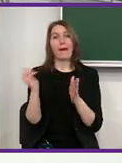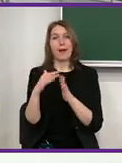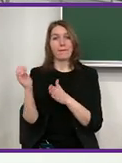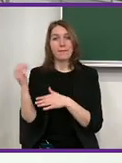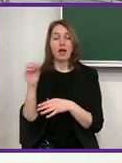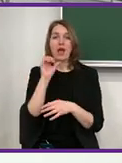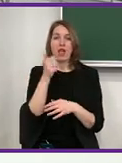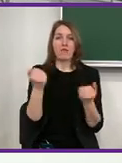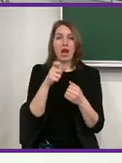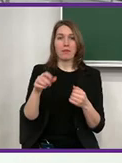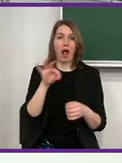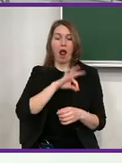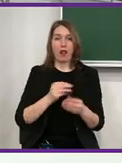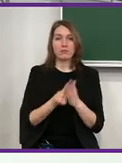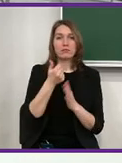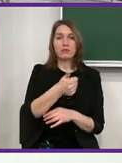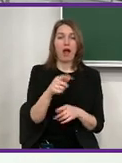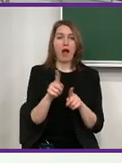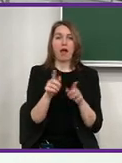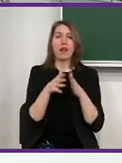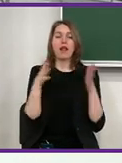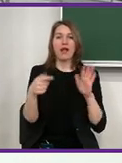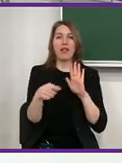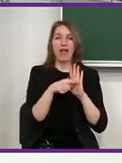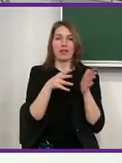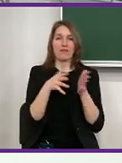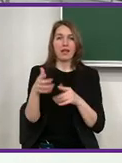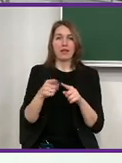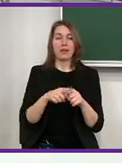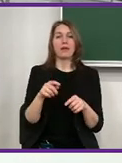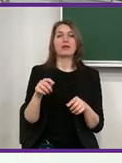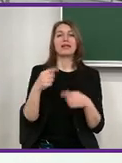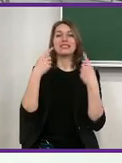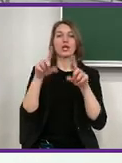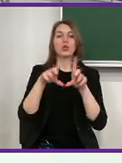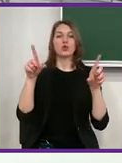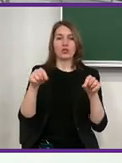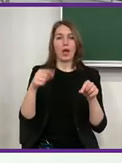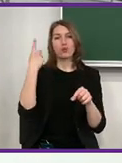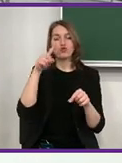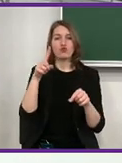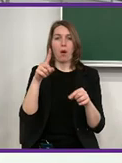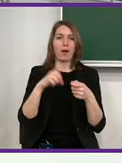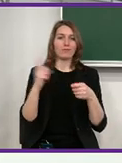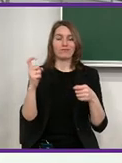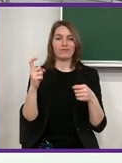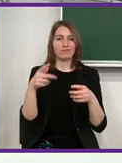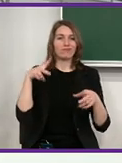its customers, employees cannot receive salaries, and there is a much, much larger negative